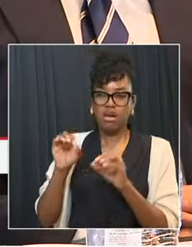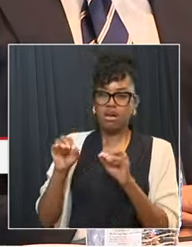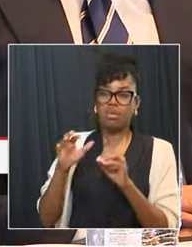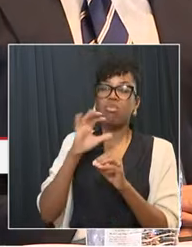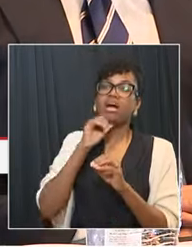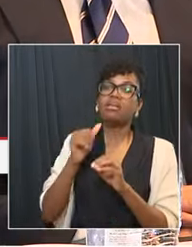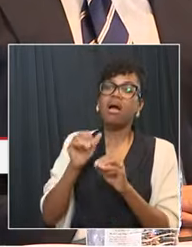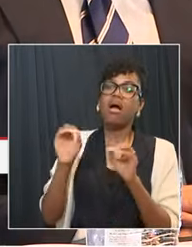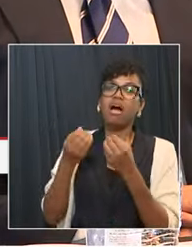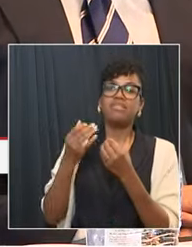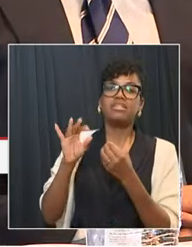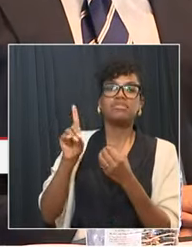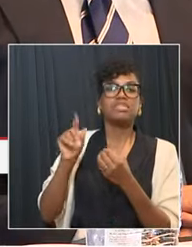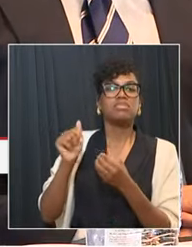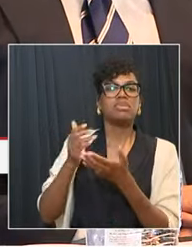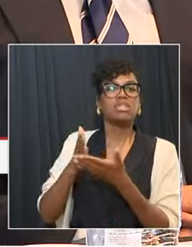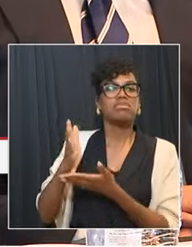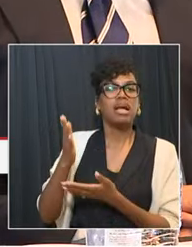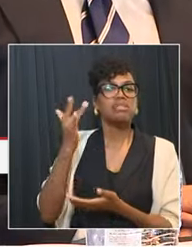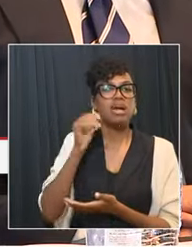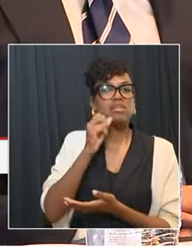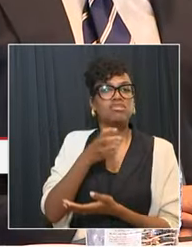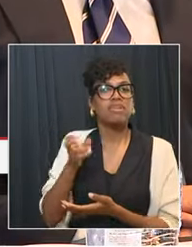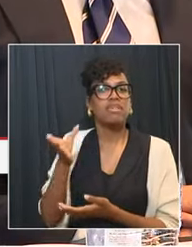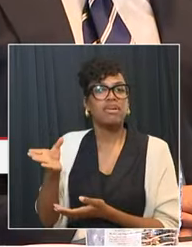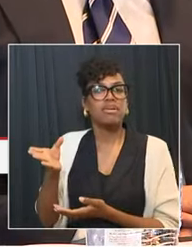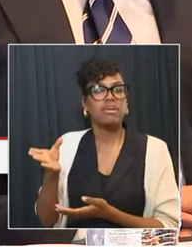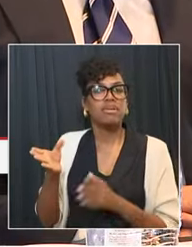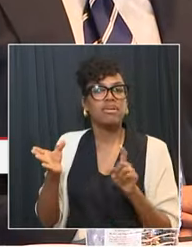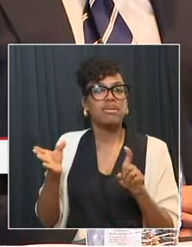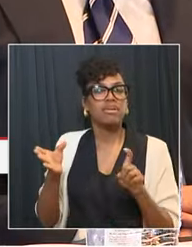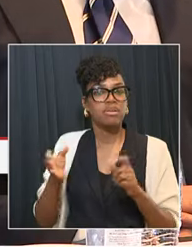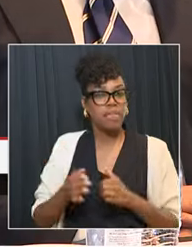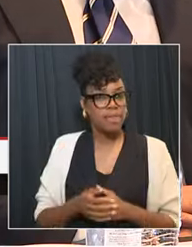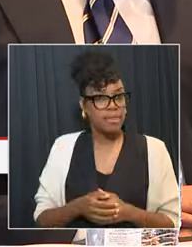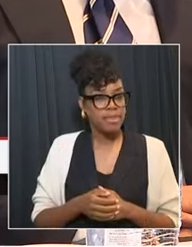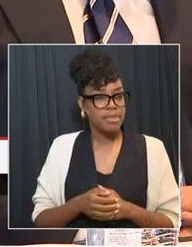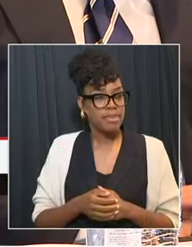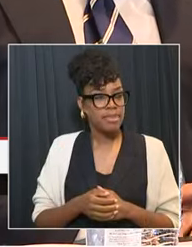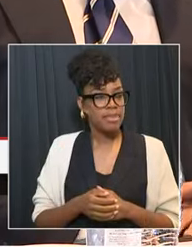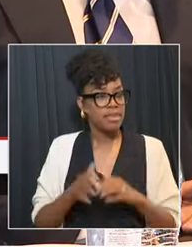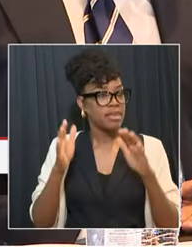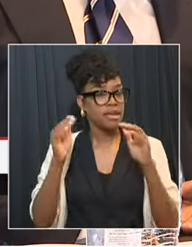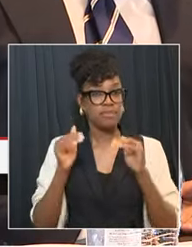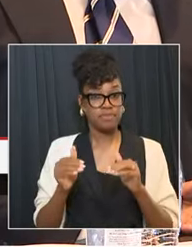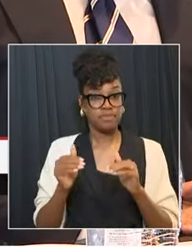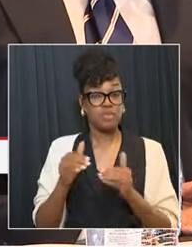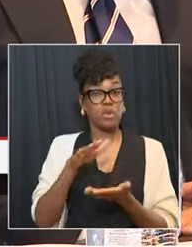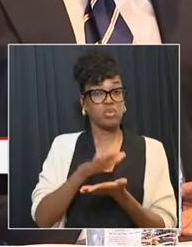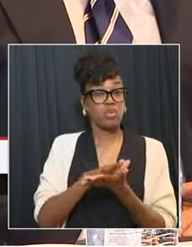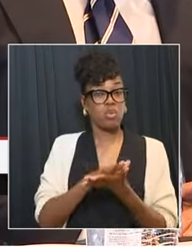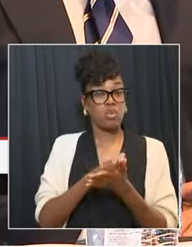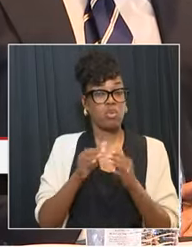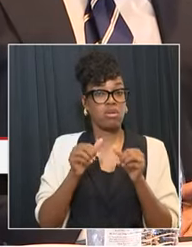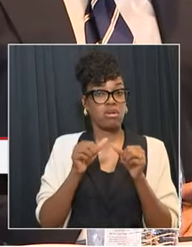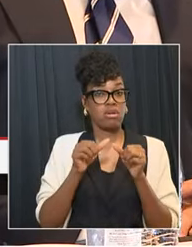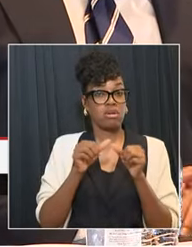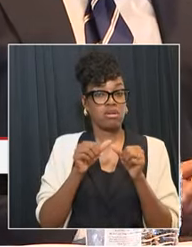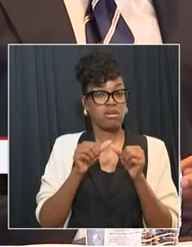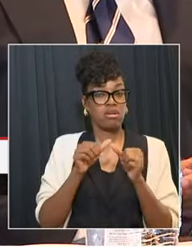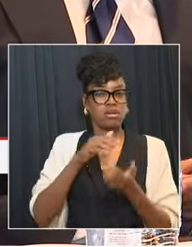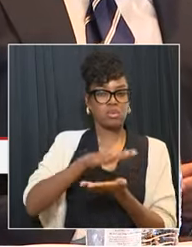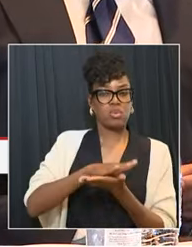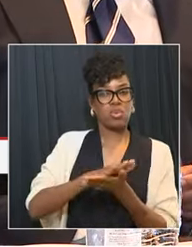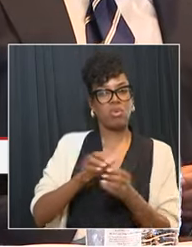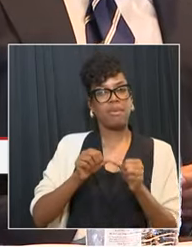instead. And then I wanted to just ask about school maintenance. I just wanted to understand the reasoning behind